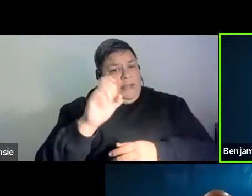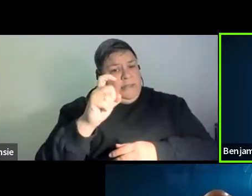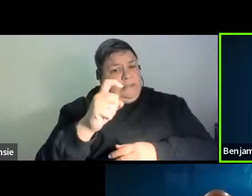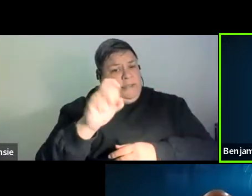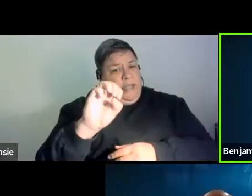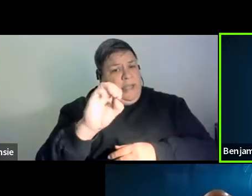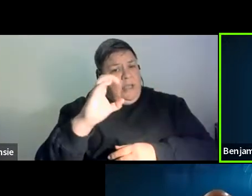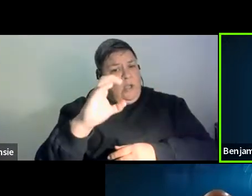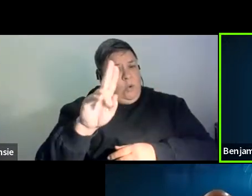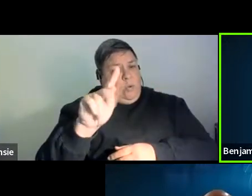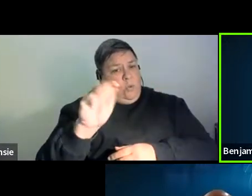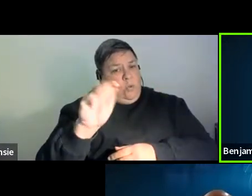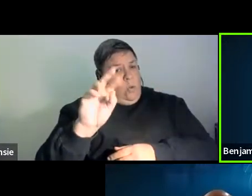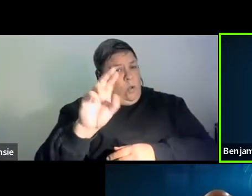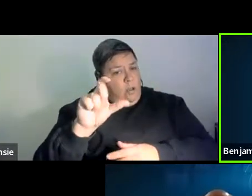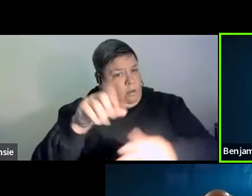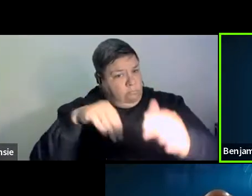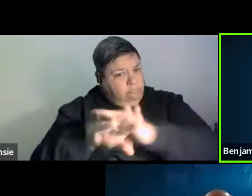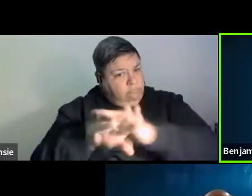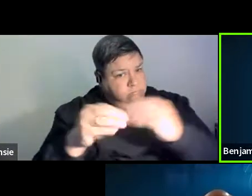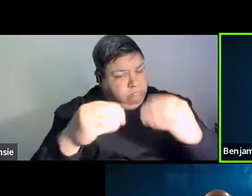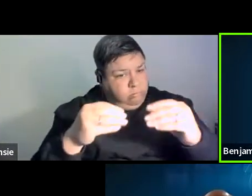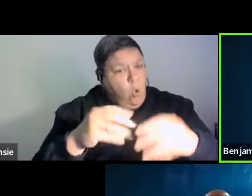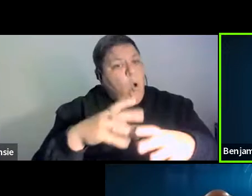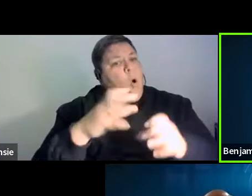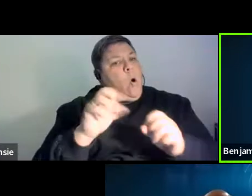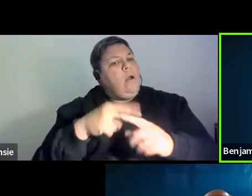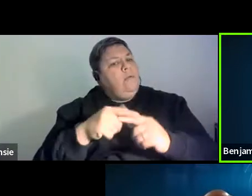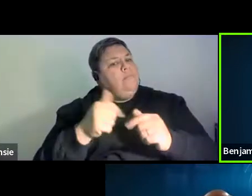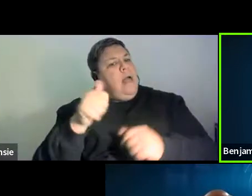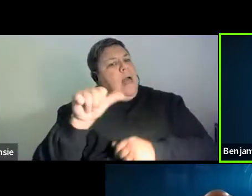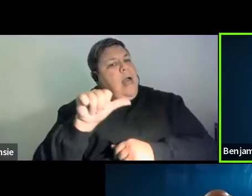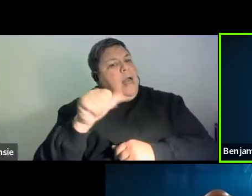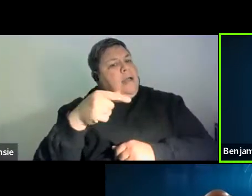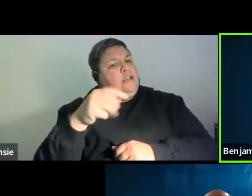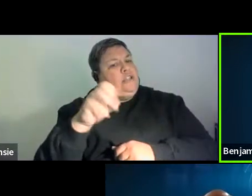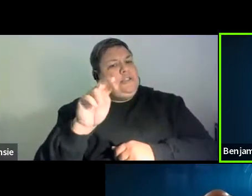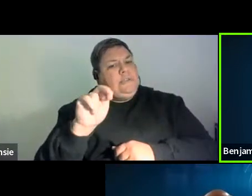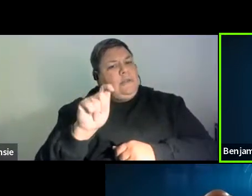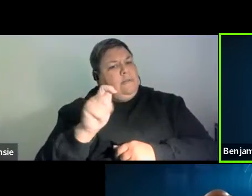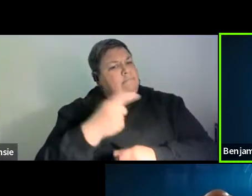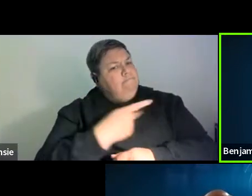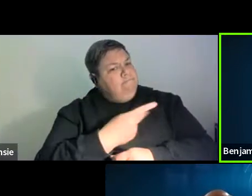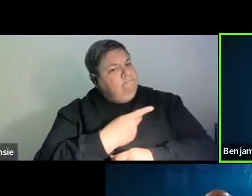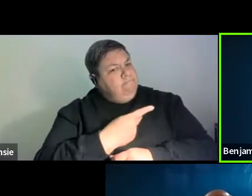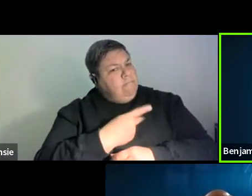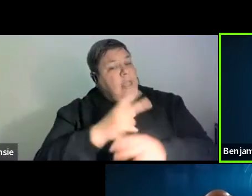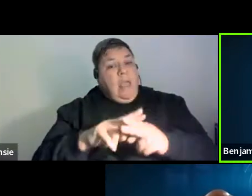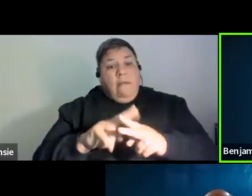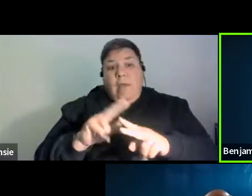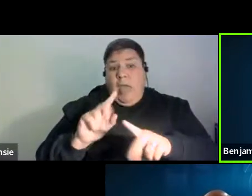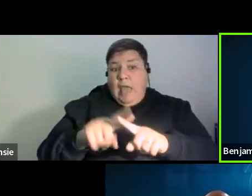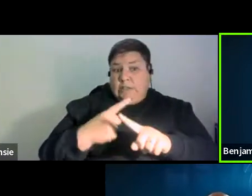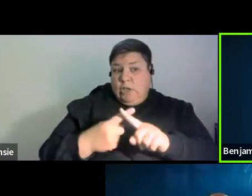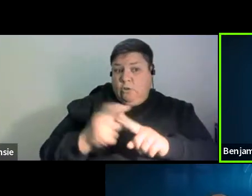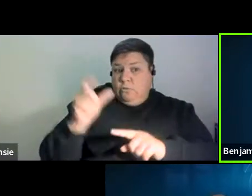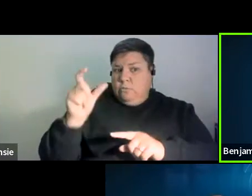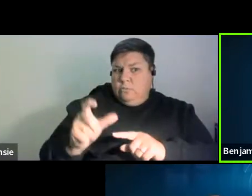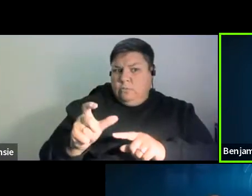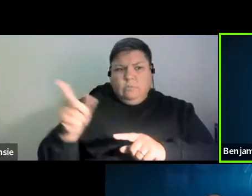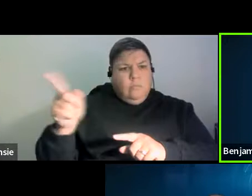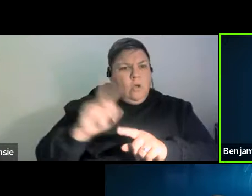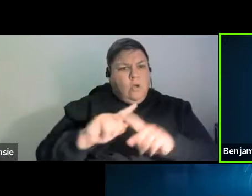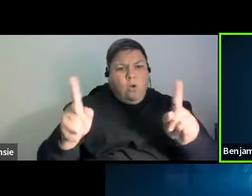representative? If it is only the executor, what is the situation if the executor is not a registered